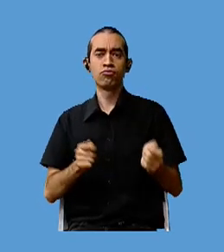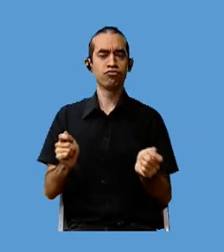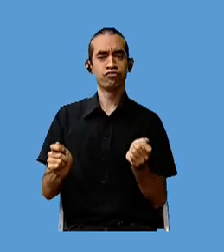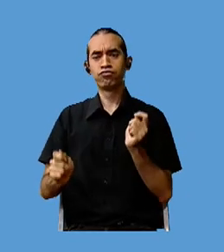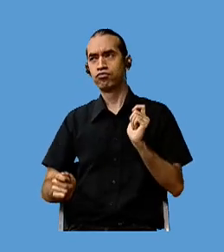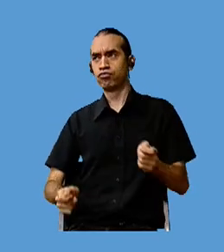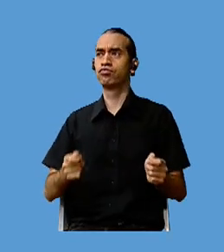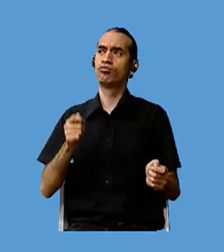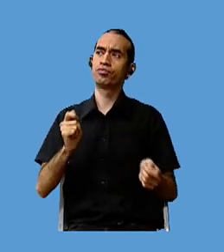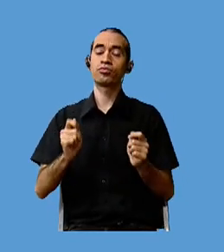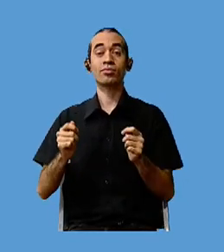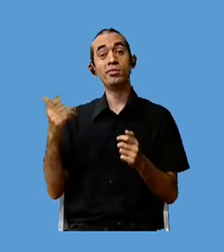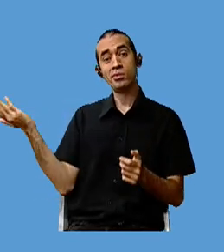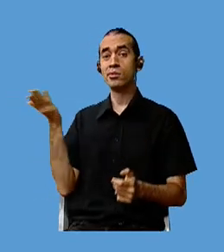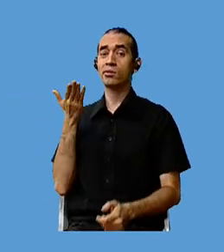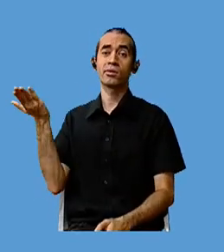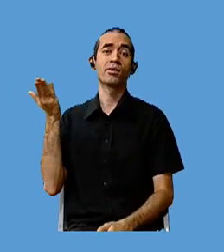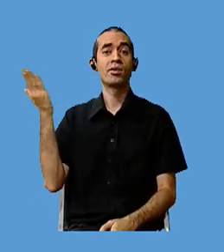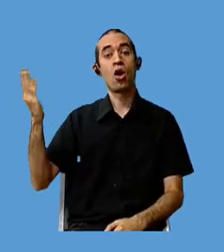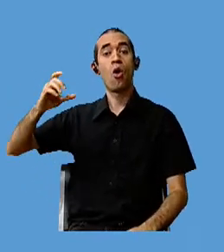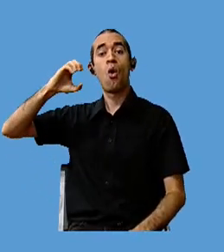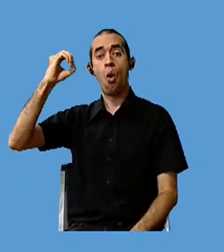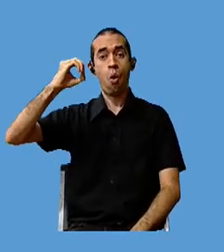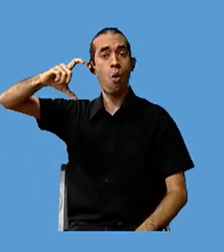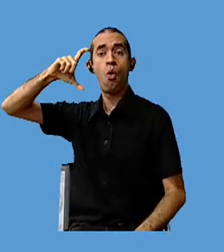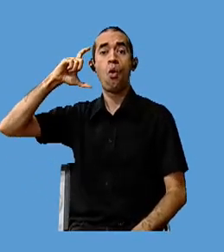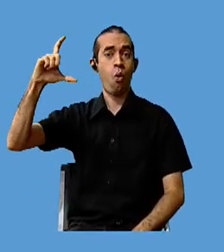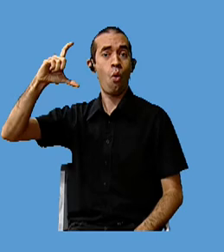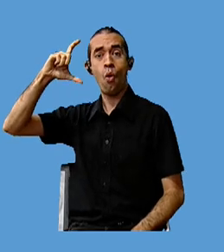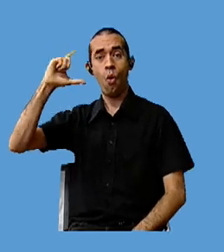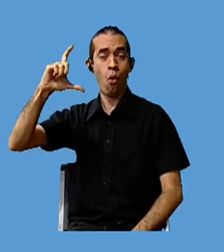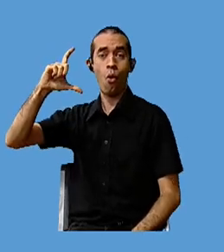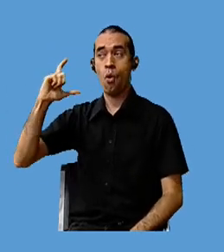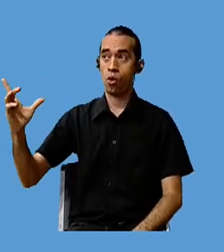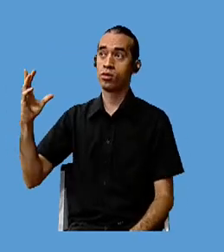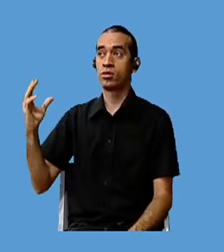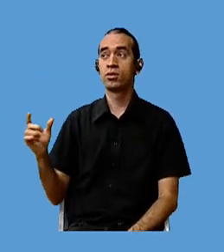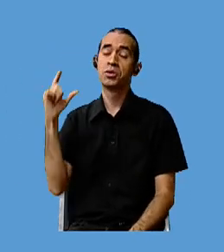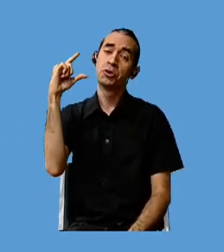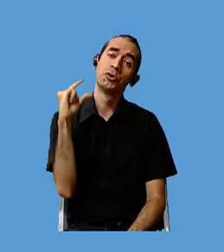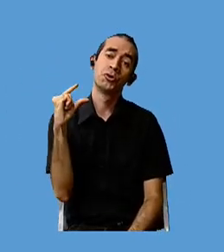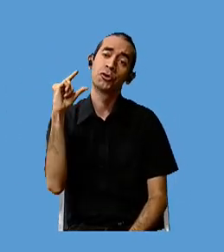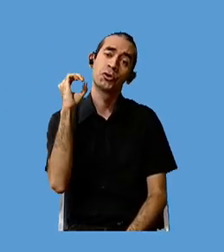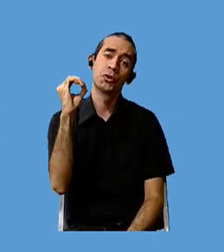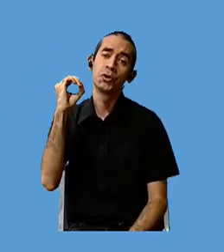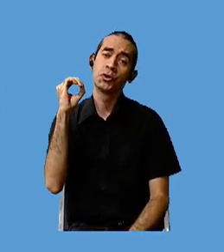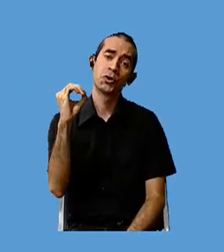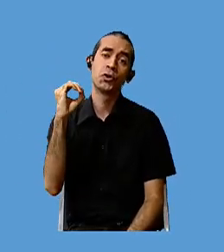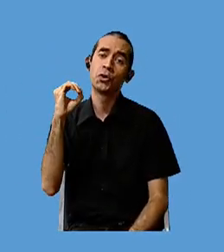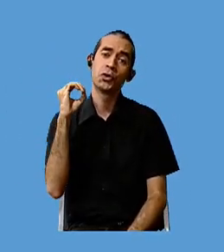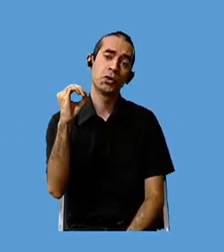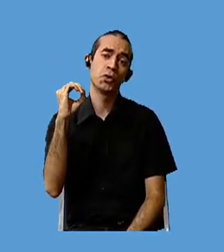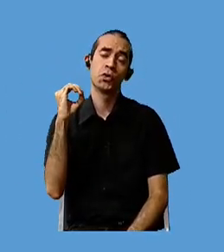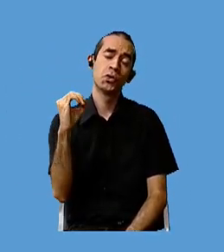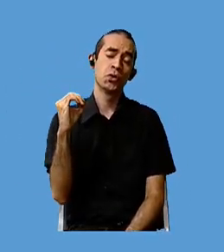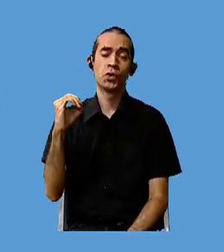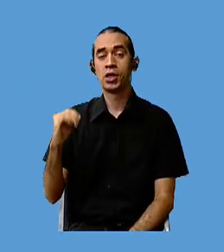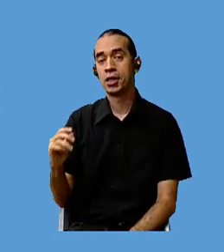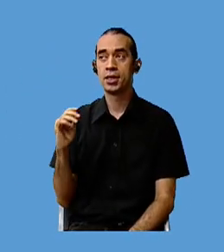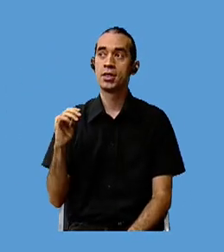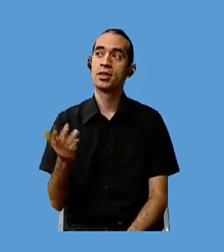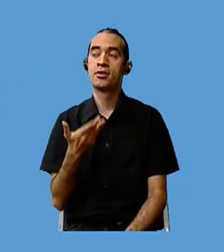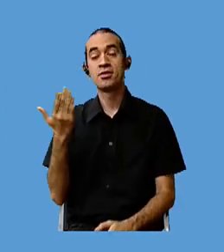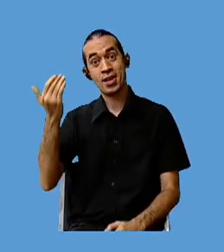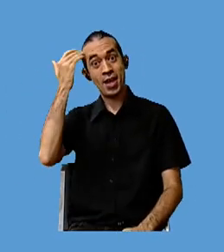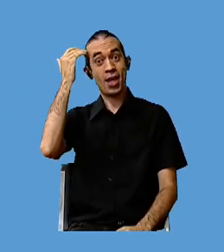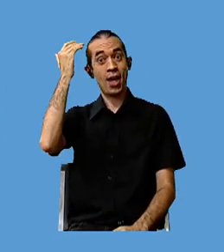This is a capital O. This is a lowercase o. You